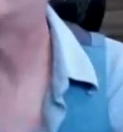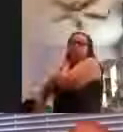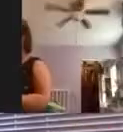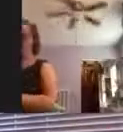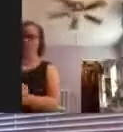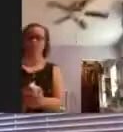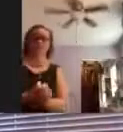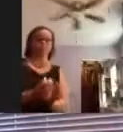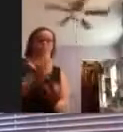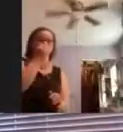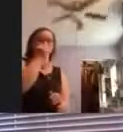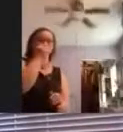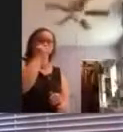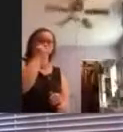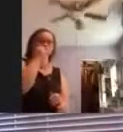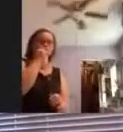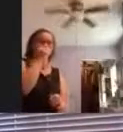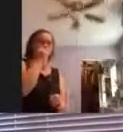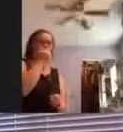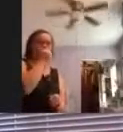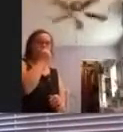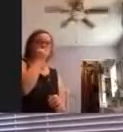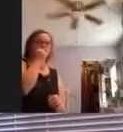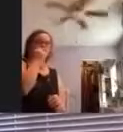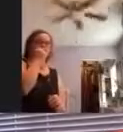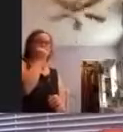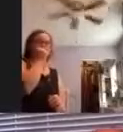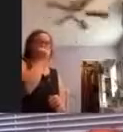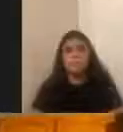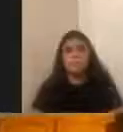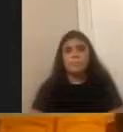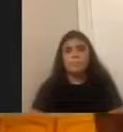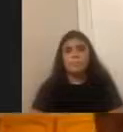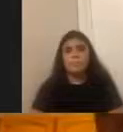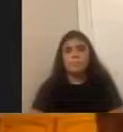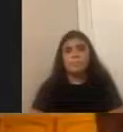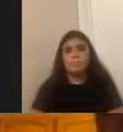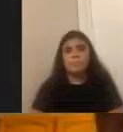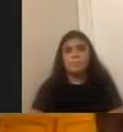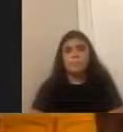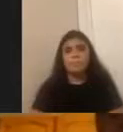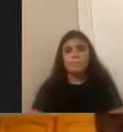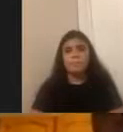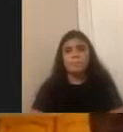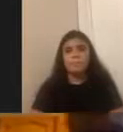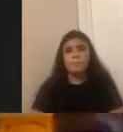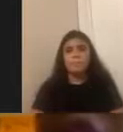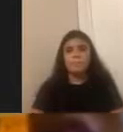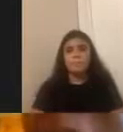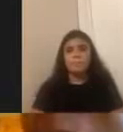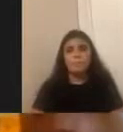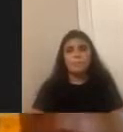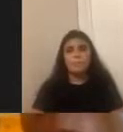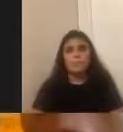And Mr. Matt Creeks, all the way from Florida. Wave your hand, Matt. Wave your hand,